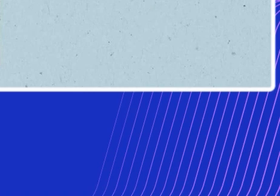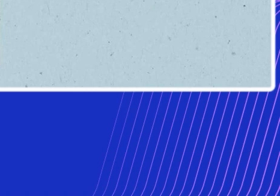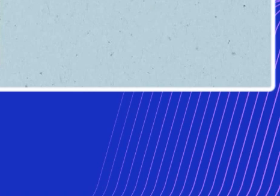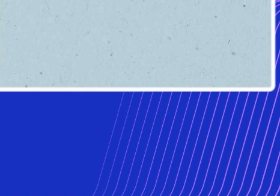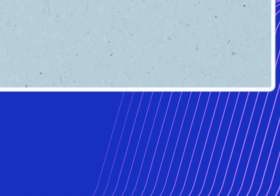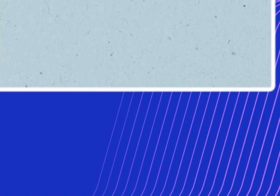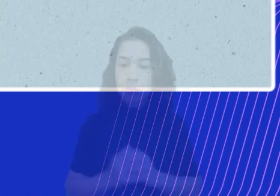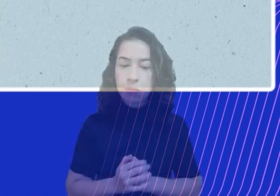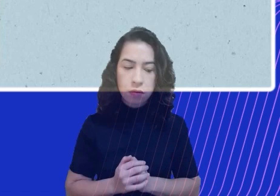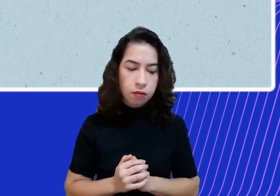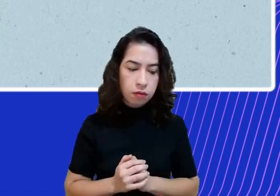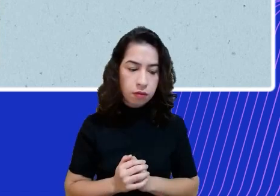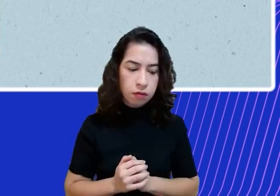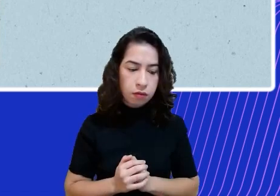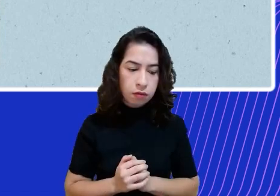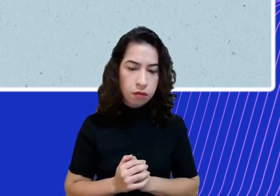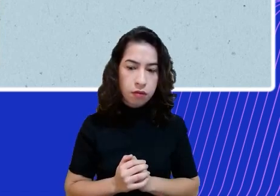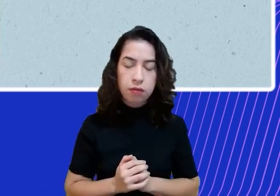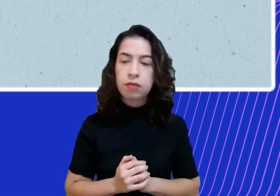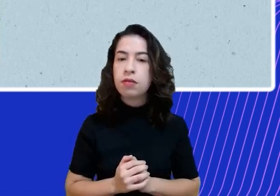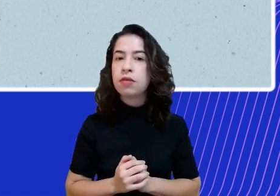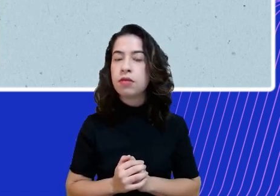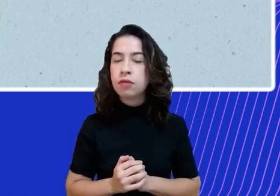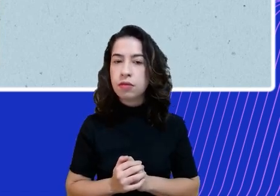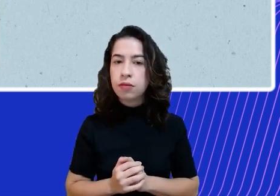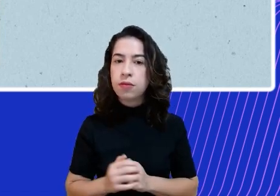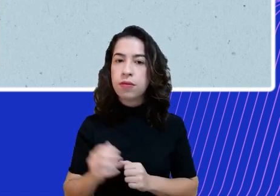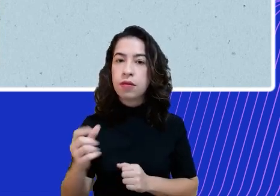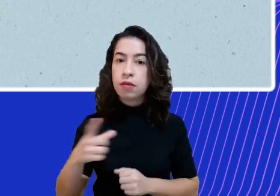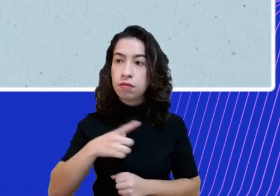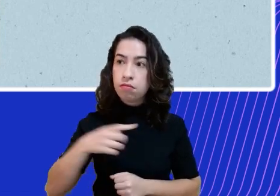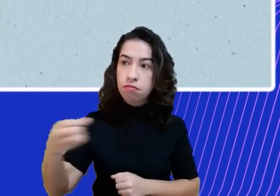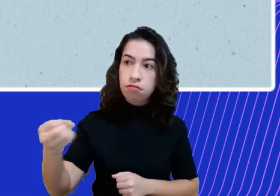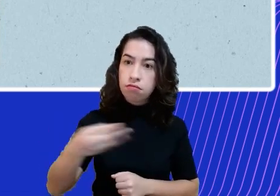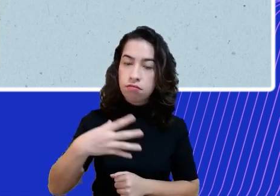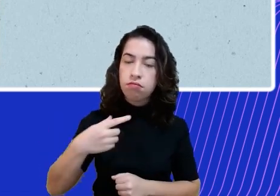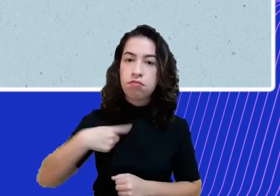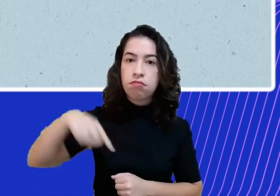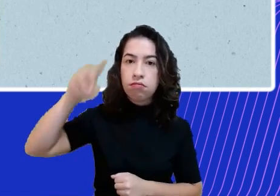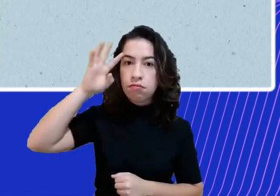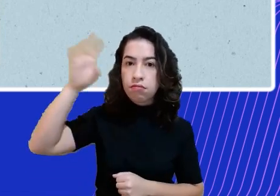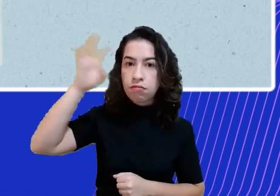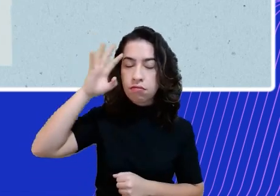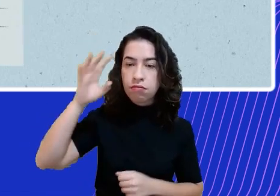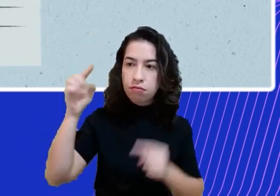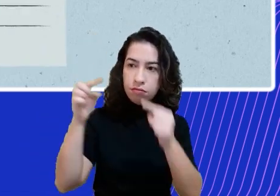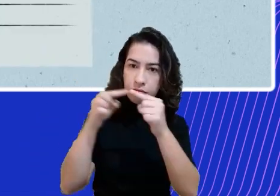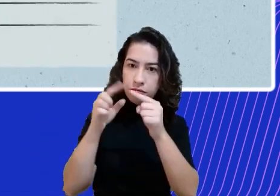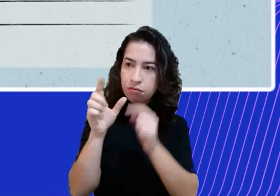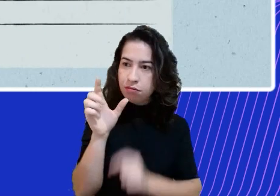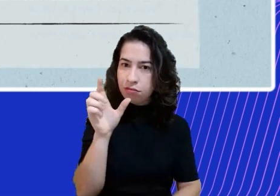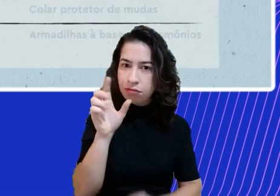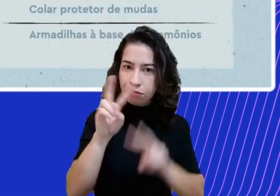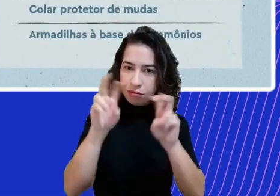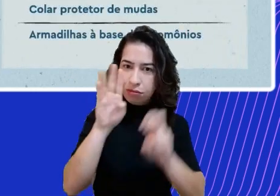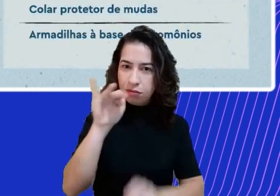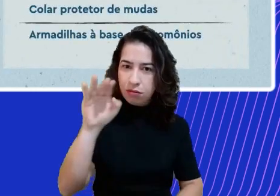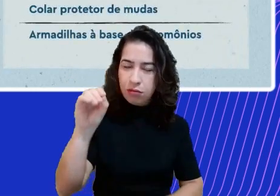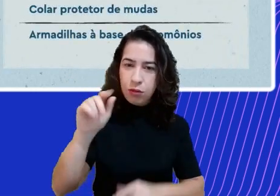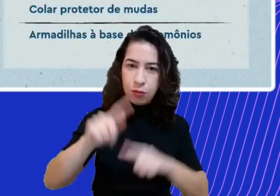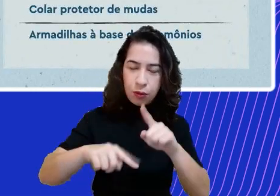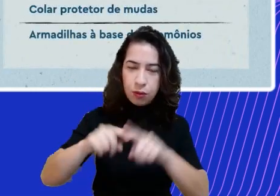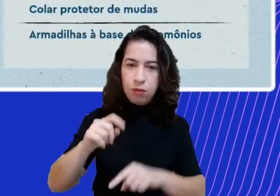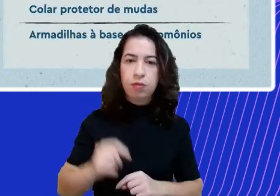No, we need to have a new solution that's going to bring a new perspective to what we consider bioproducts. All of that